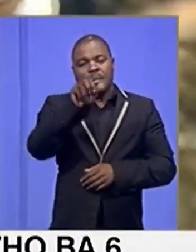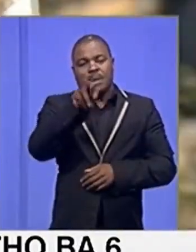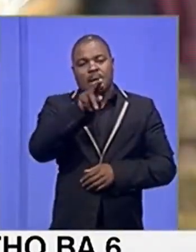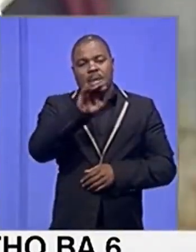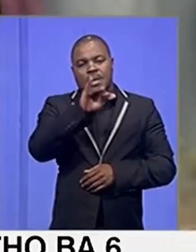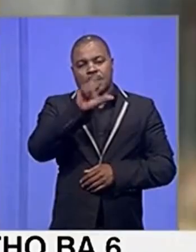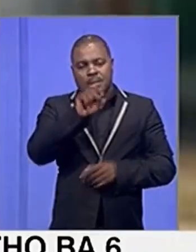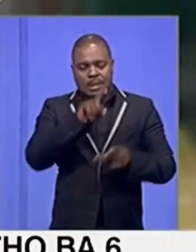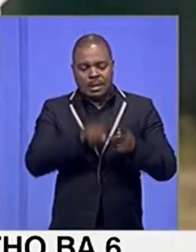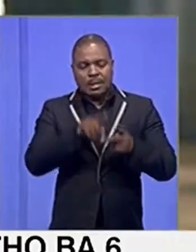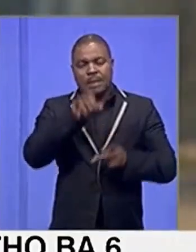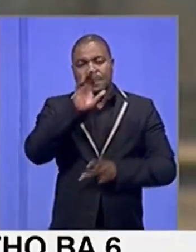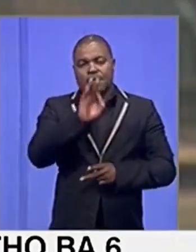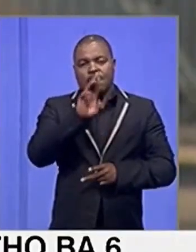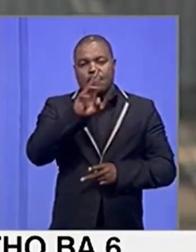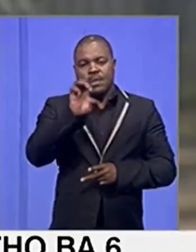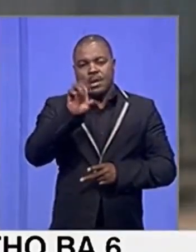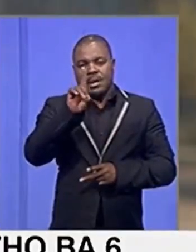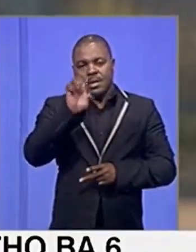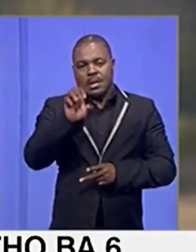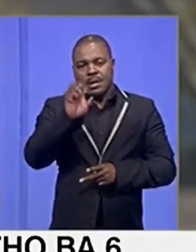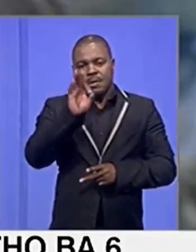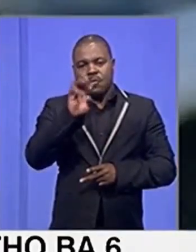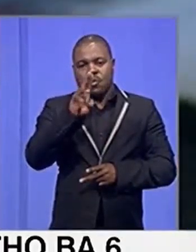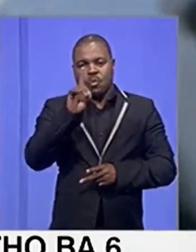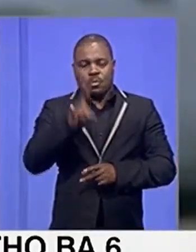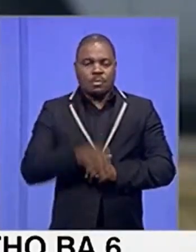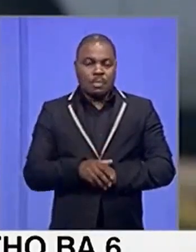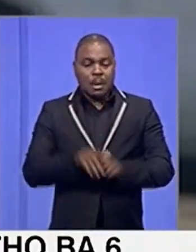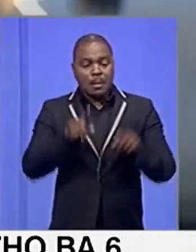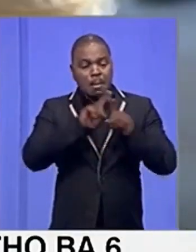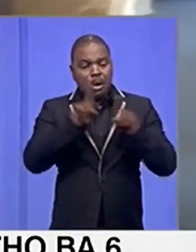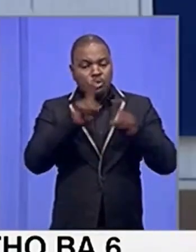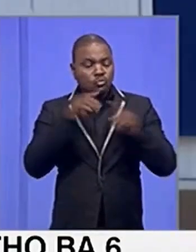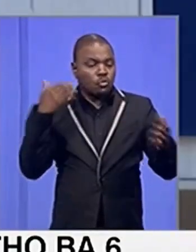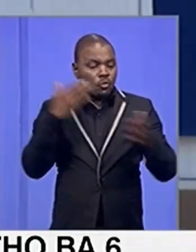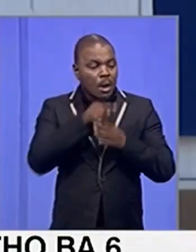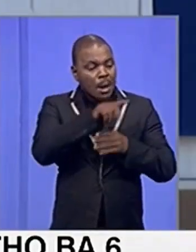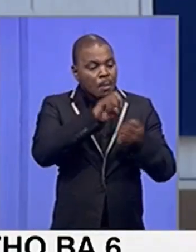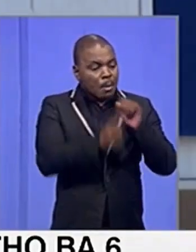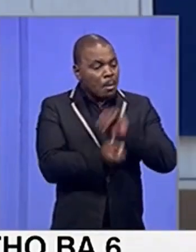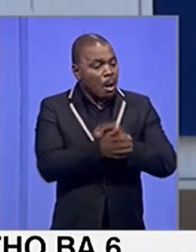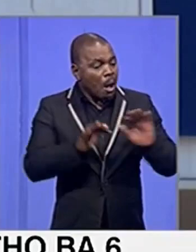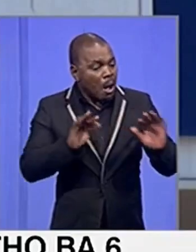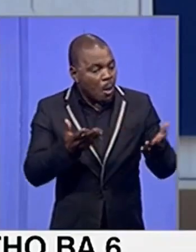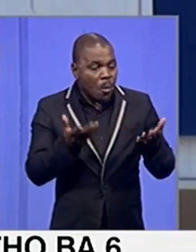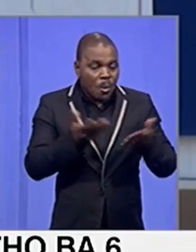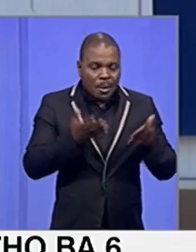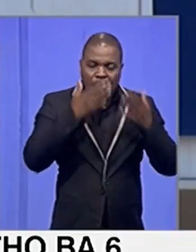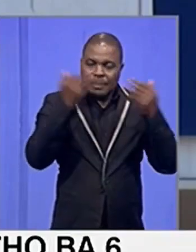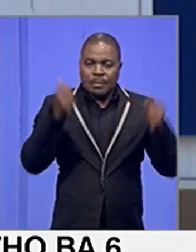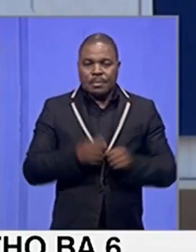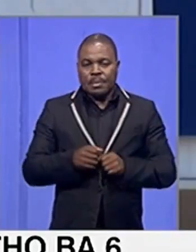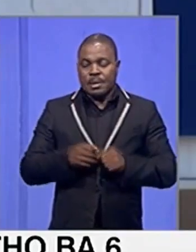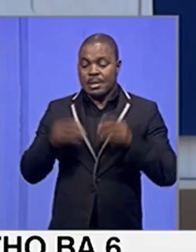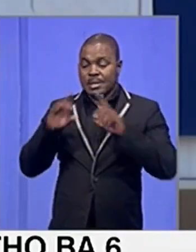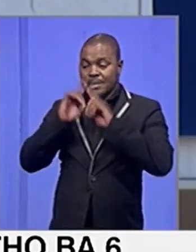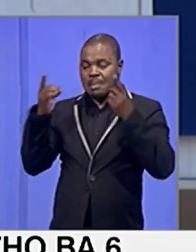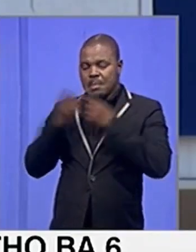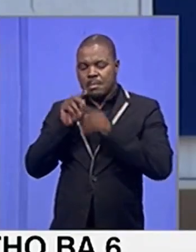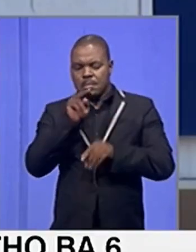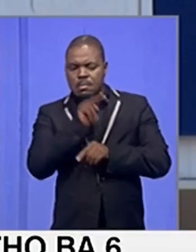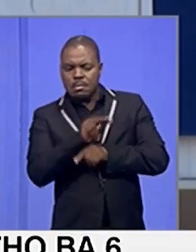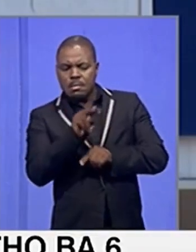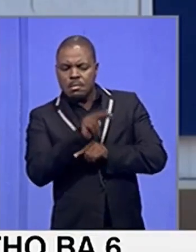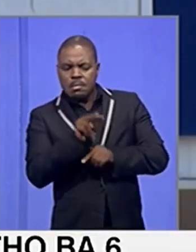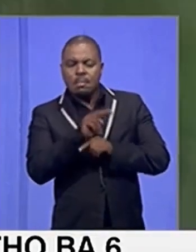Frederford. Go fitlha mo lebakeng le ga se go atlhwa go utulola modu wa bothata jo. Kgoro e beile maemo leitlho ebile